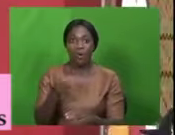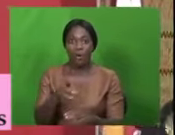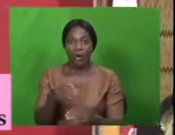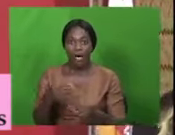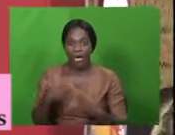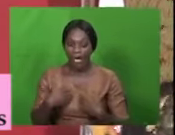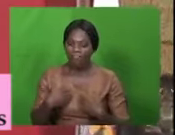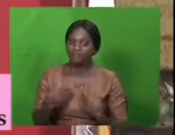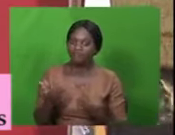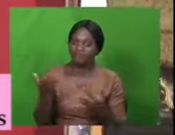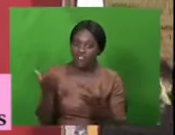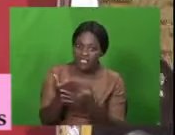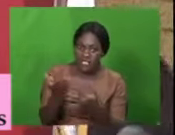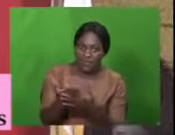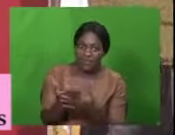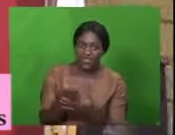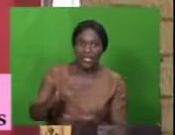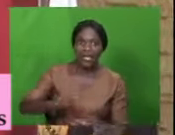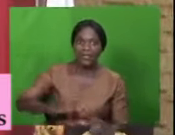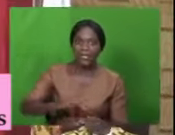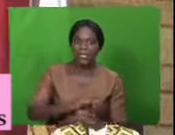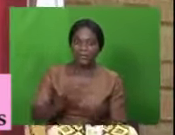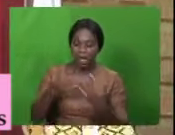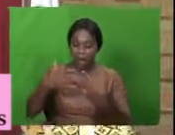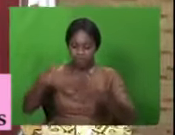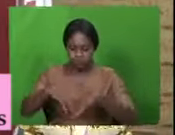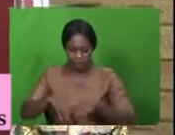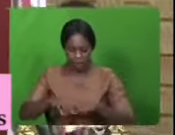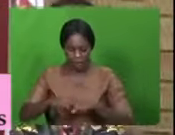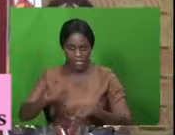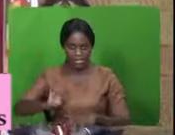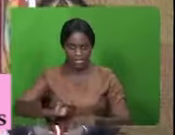other arms of government continue to operate.